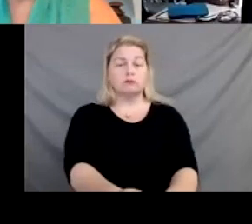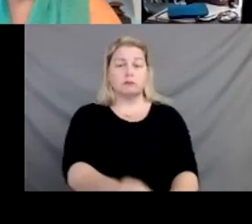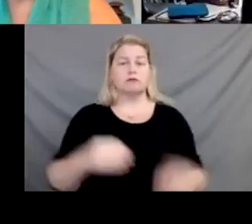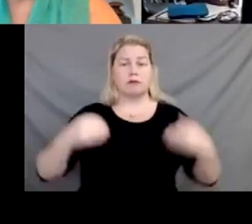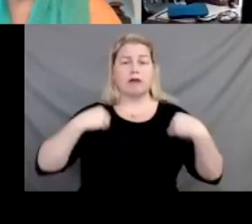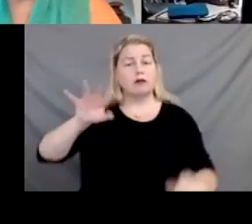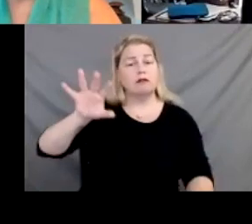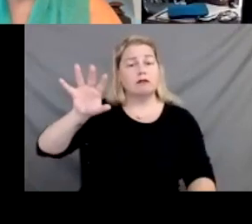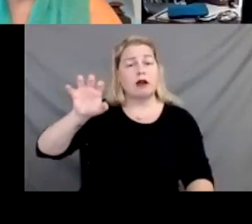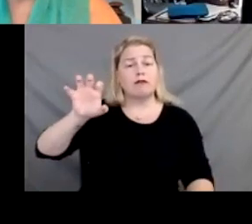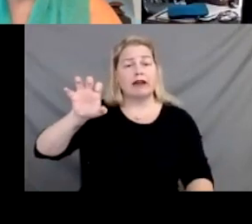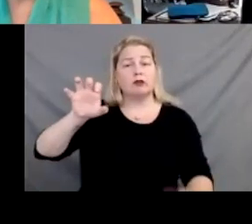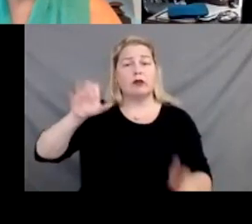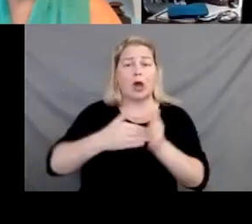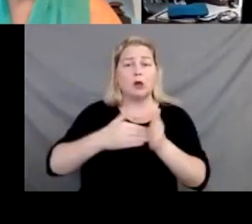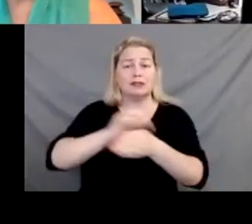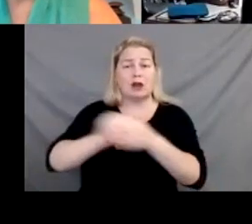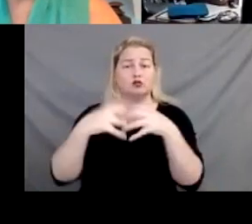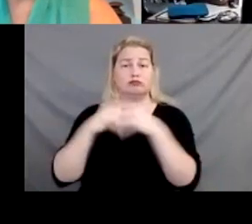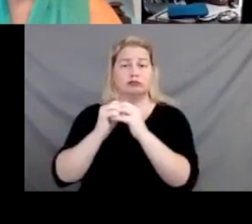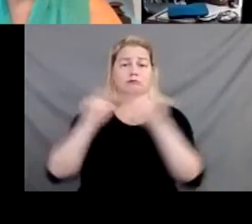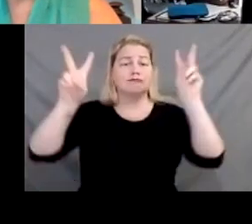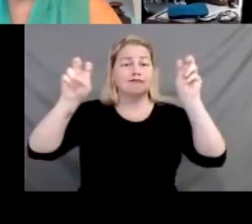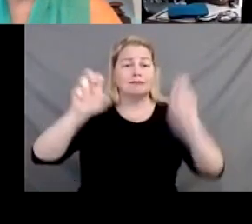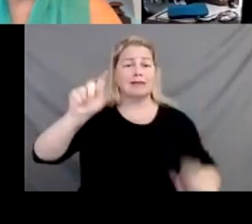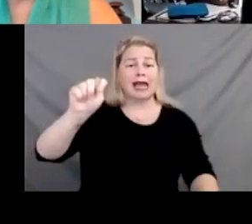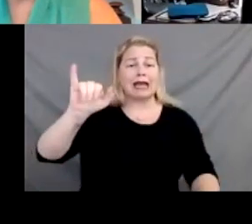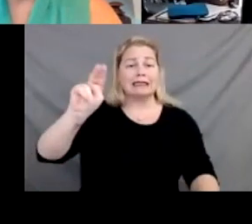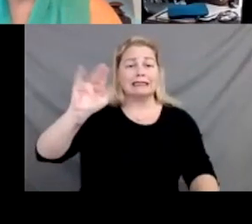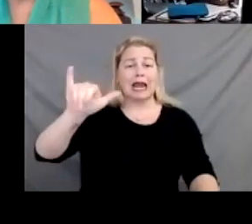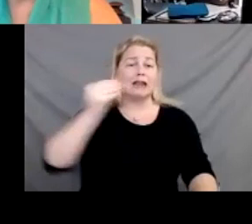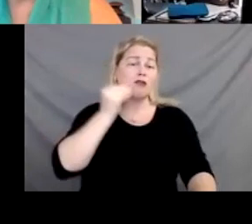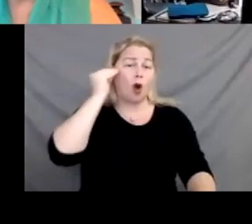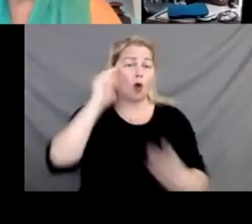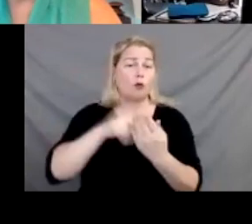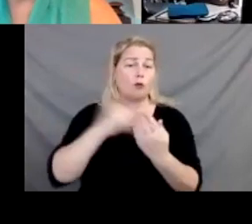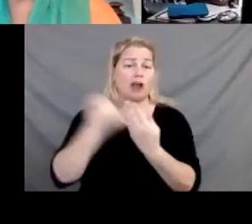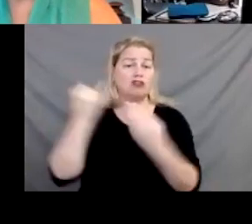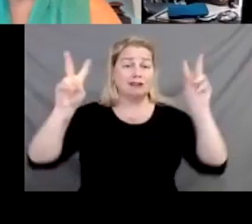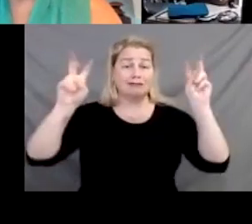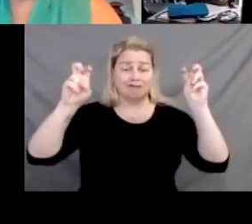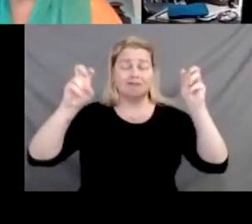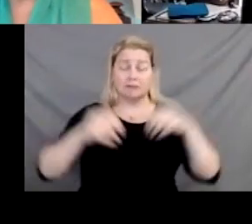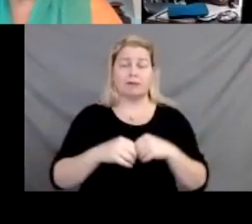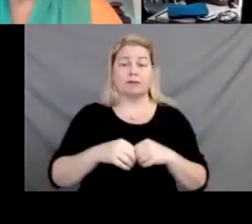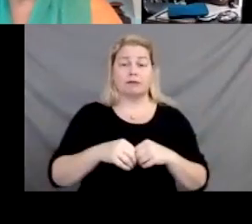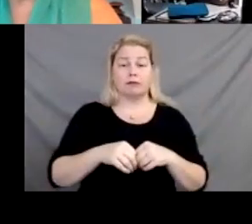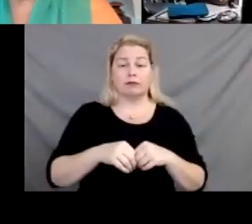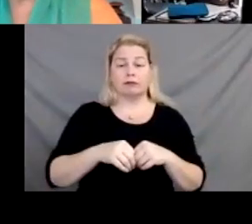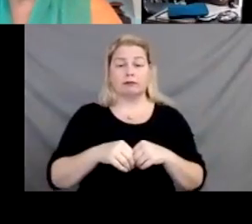$500,000 for a tiny homes program, and that is coming from a reduction in that same